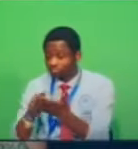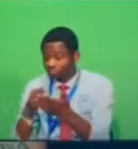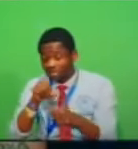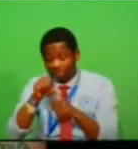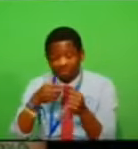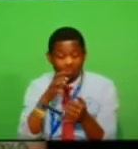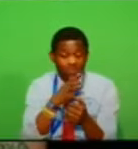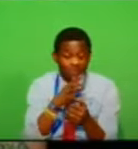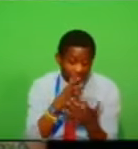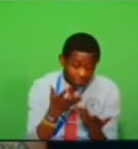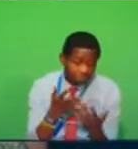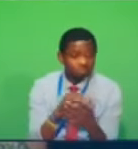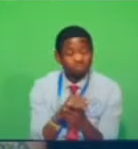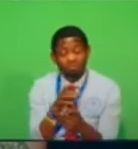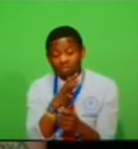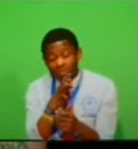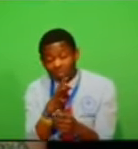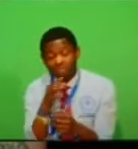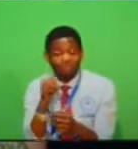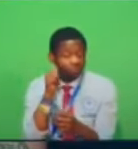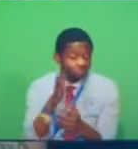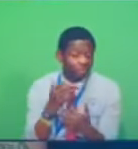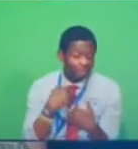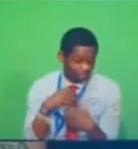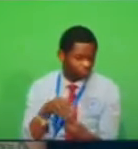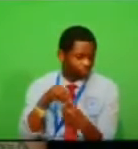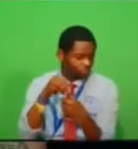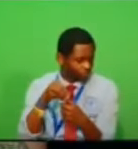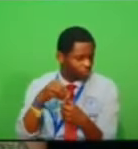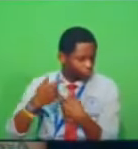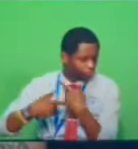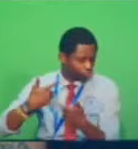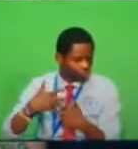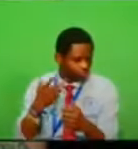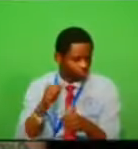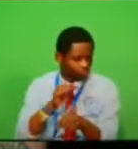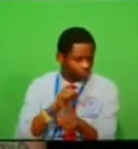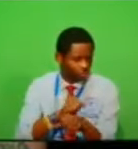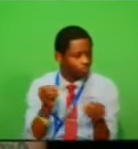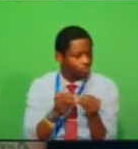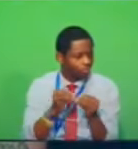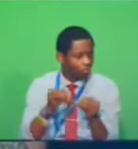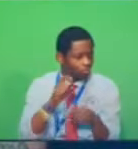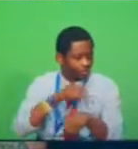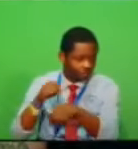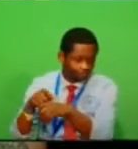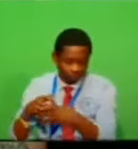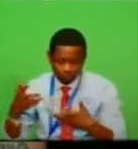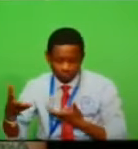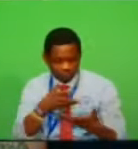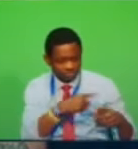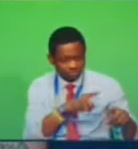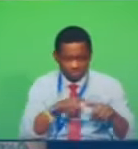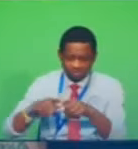mothers and women, we have this special grace to multitask, We have this special grace to be able to handle different